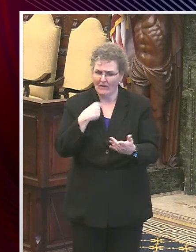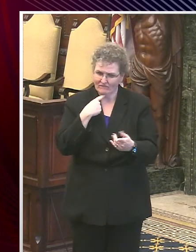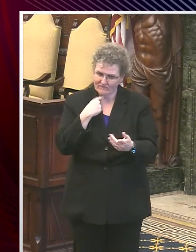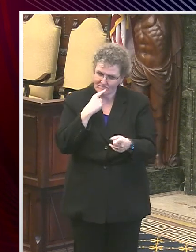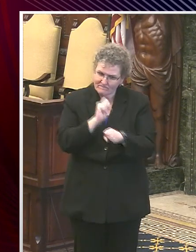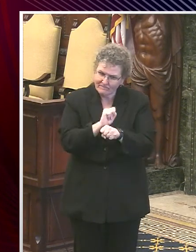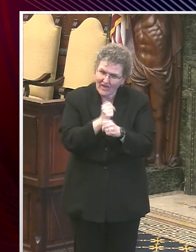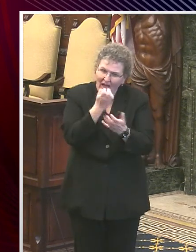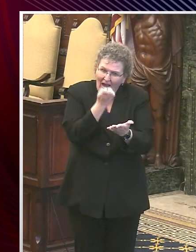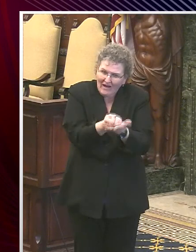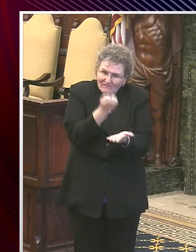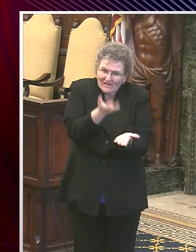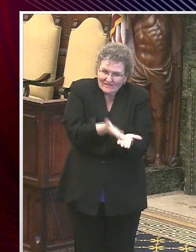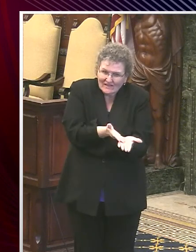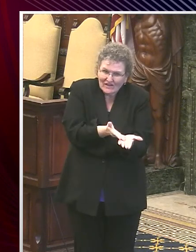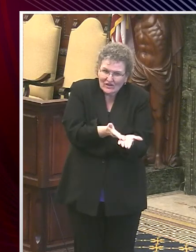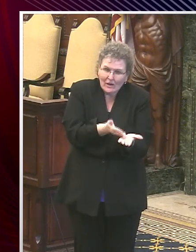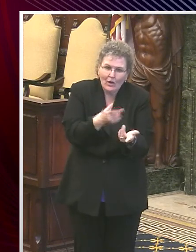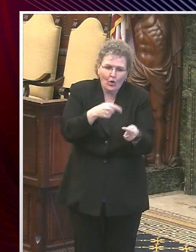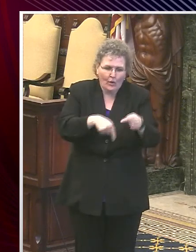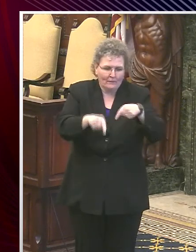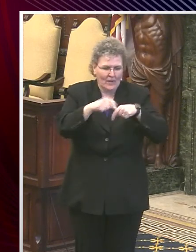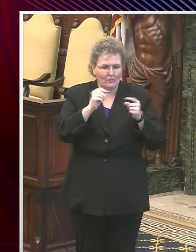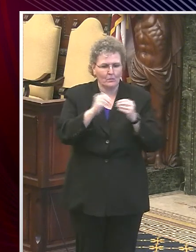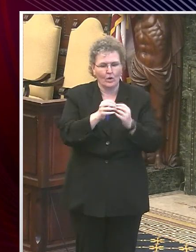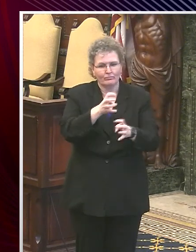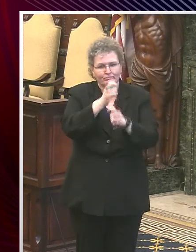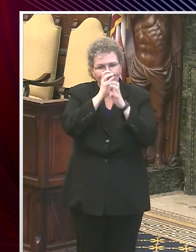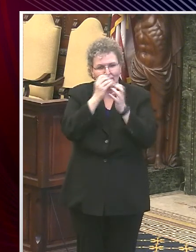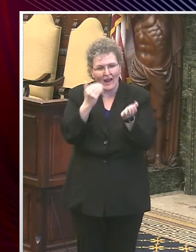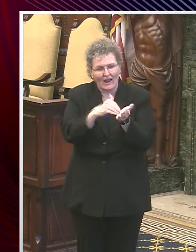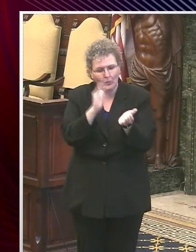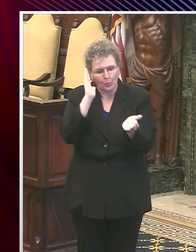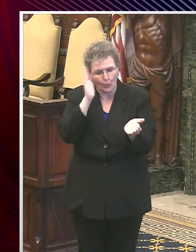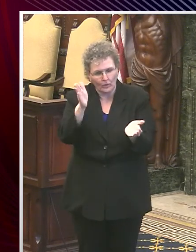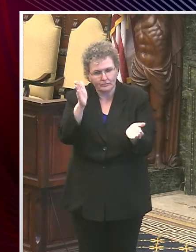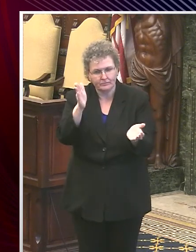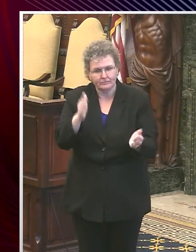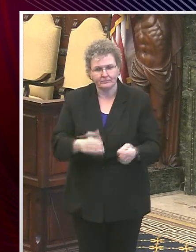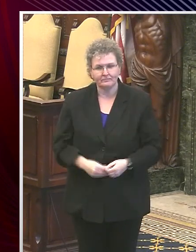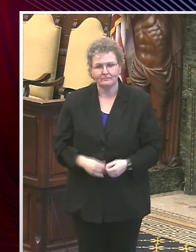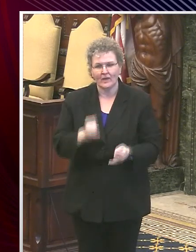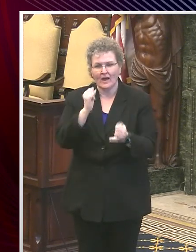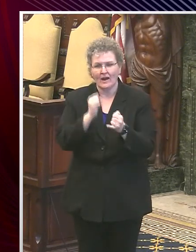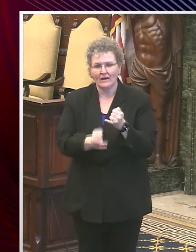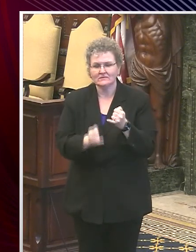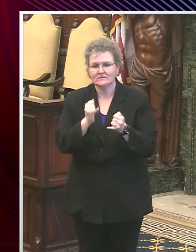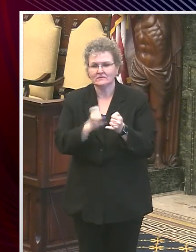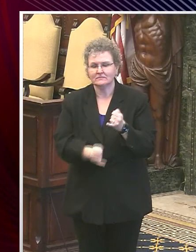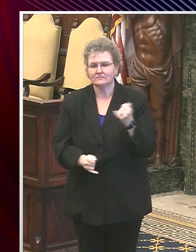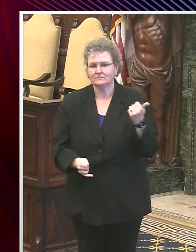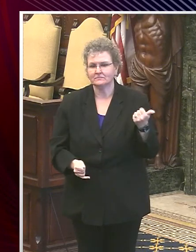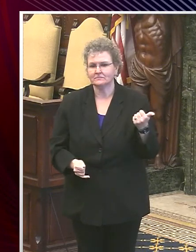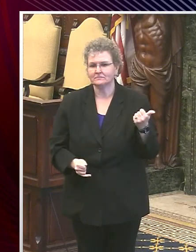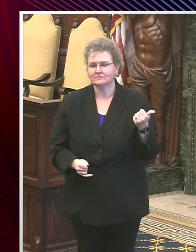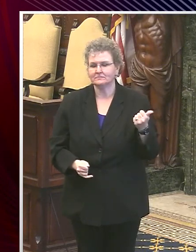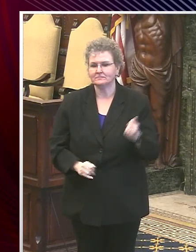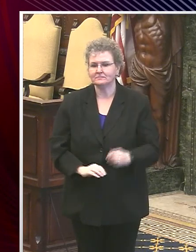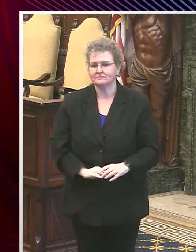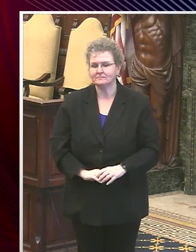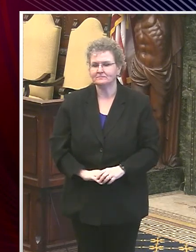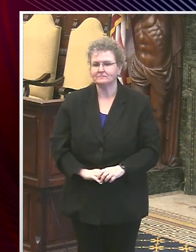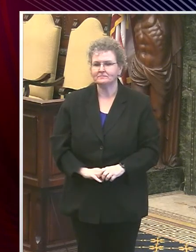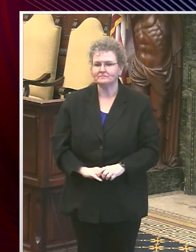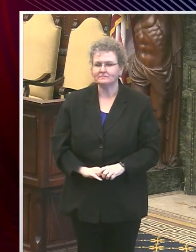that, we can reimpose those restrictions. Last thing, actually, let me circle back to something else following up on the links.